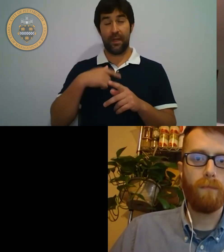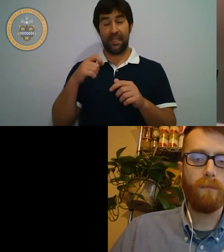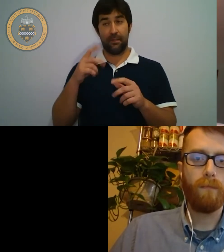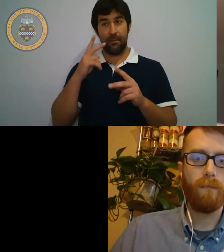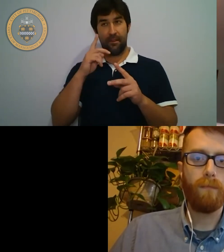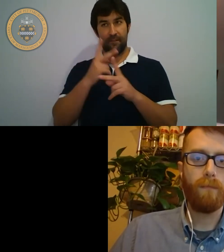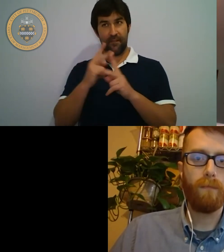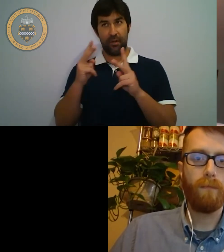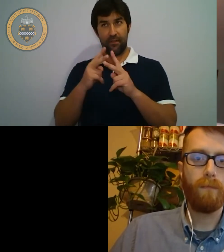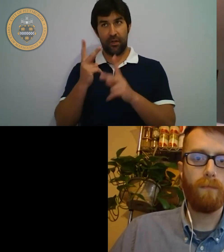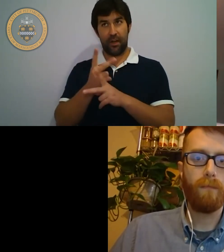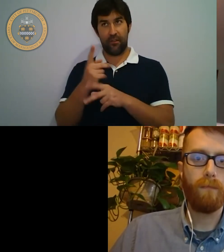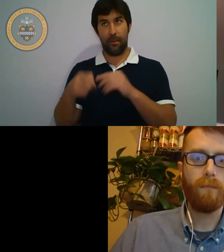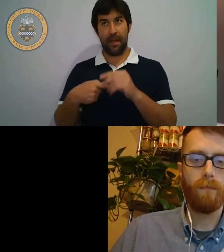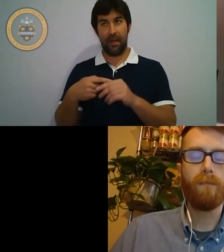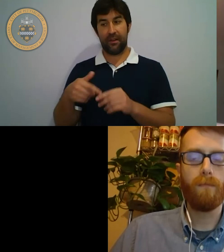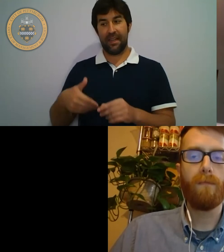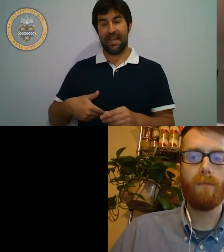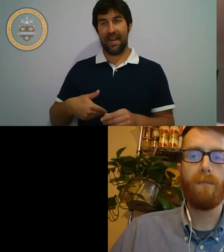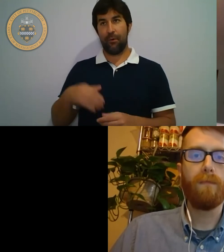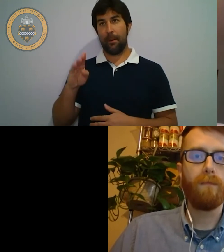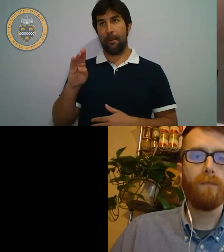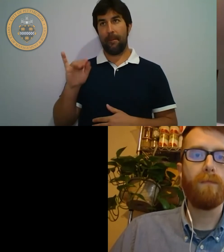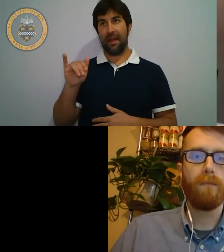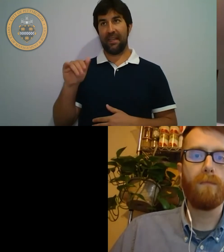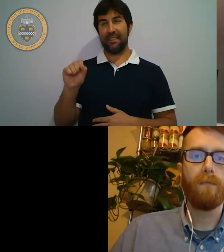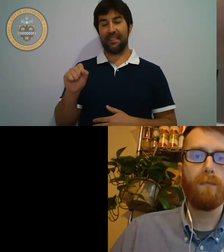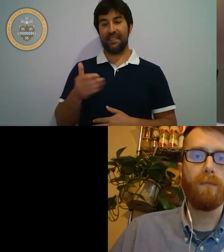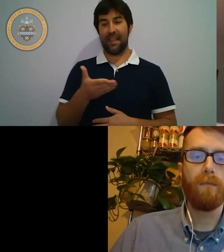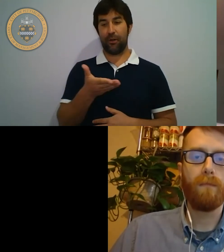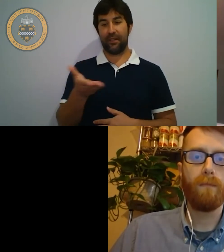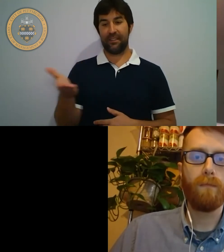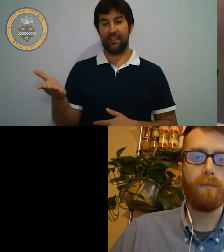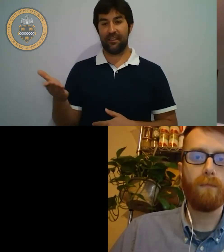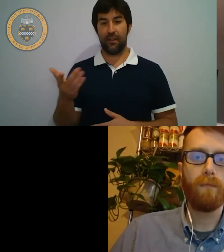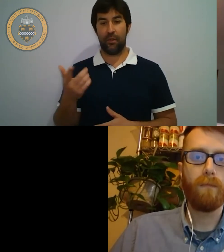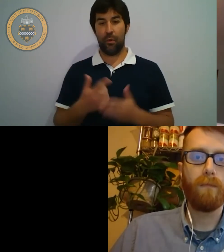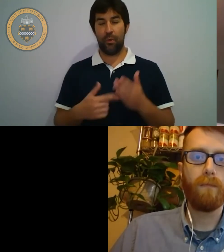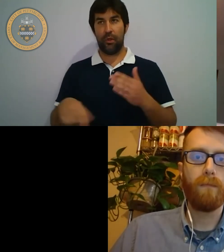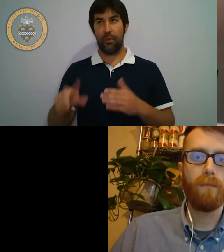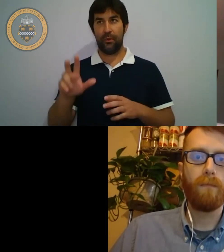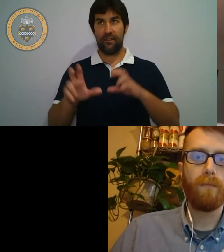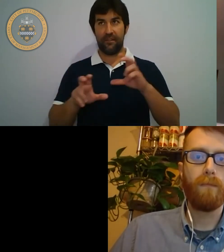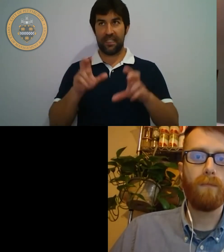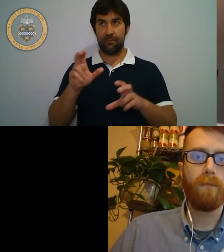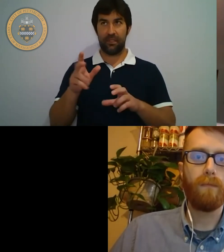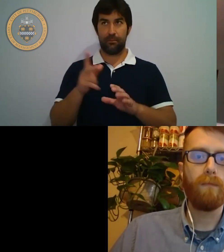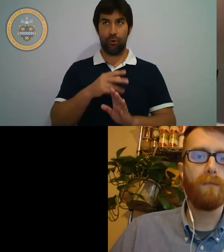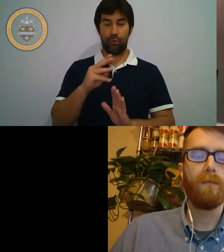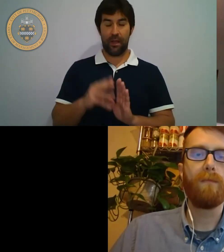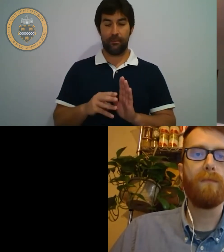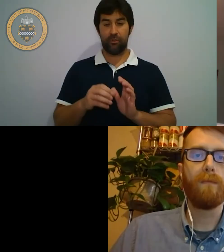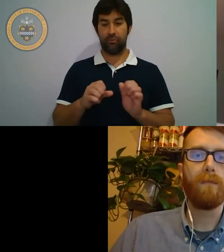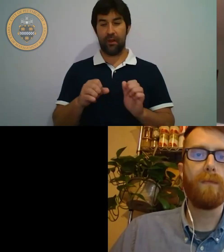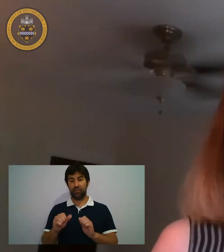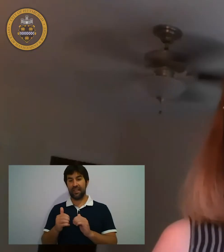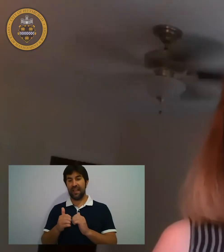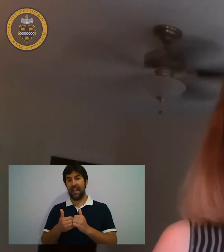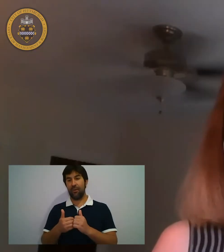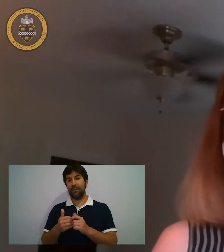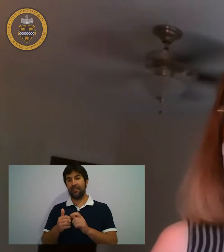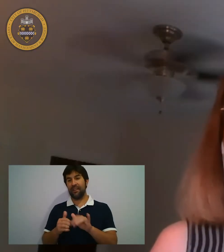traffic signal in the city of Pittsburgh to cost at a minimum $225,000. That's probably the best case